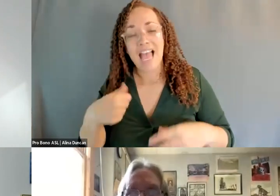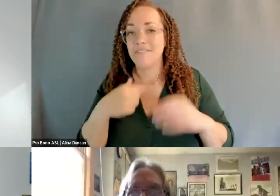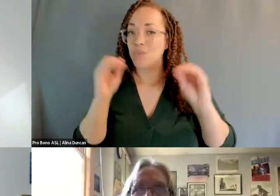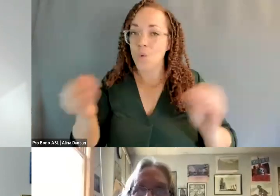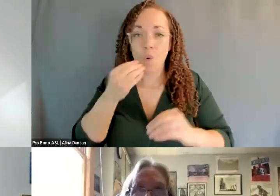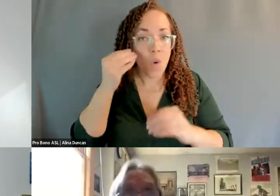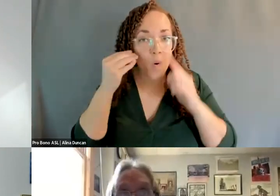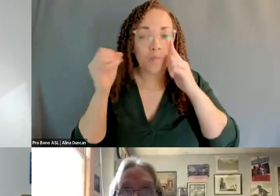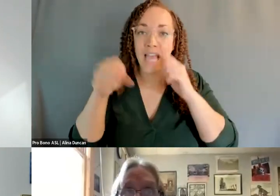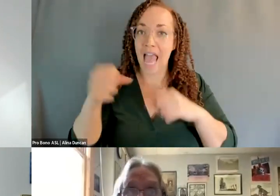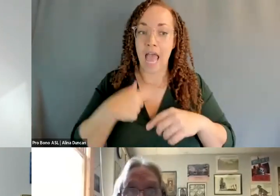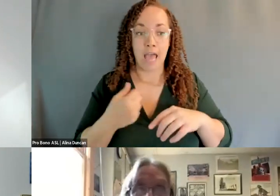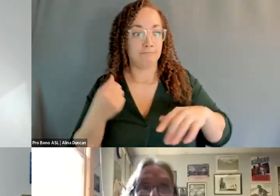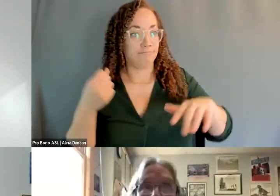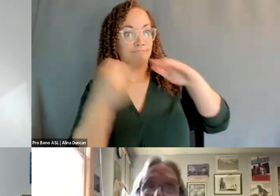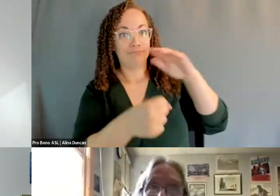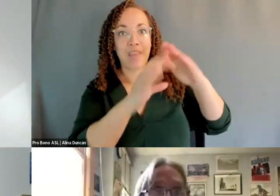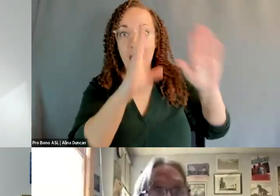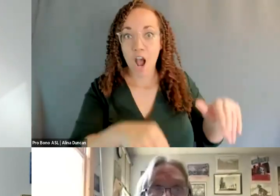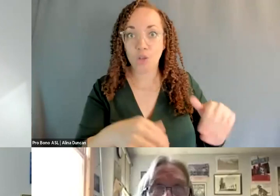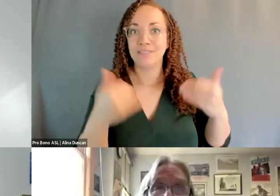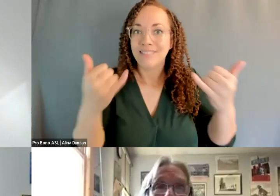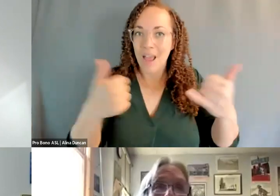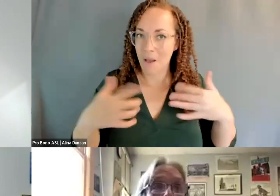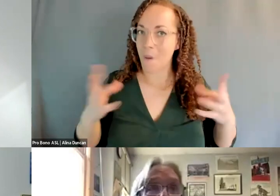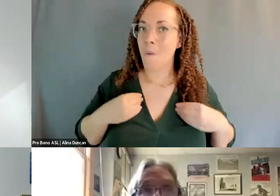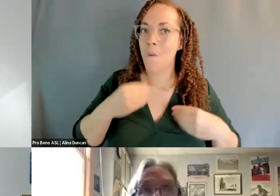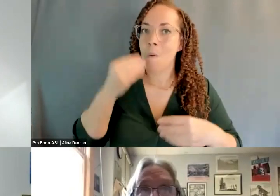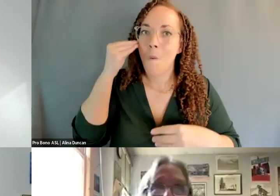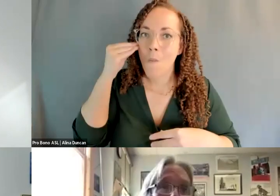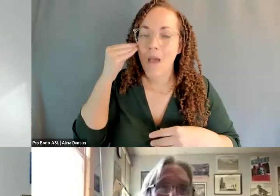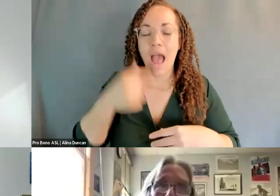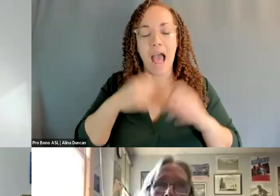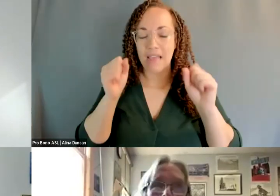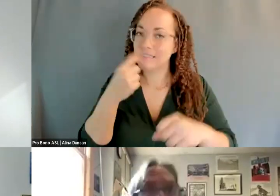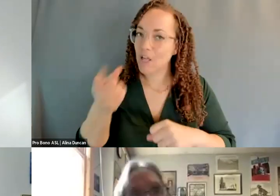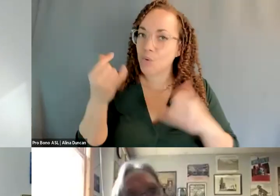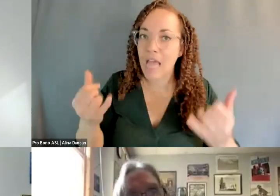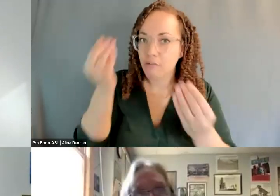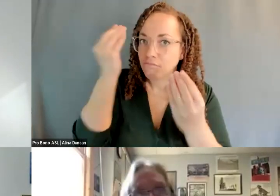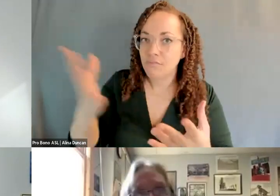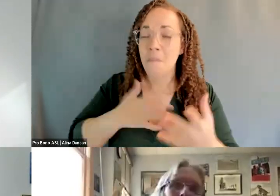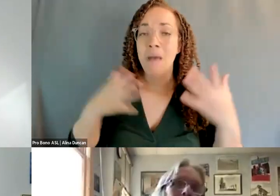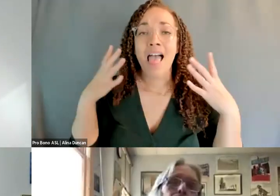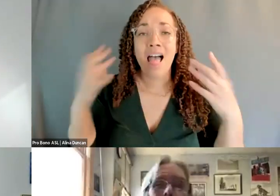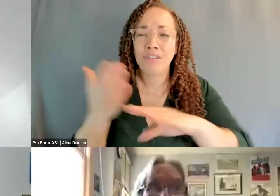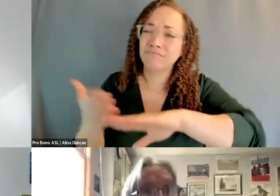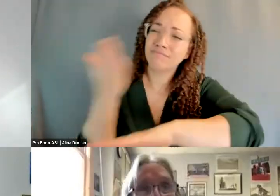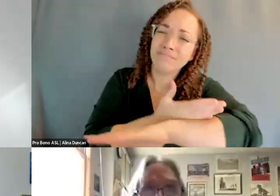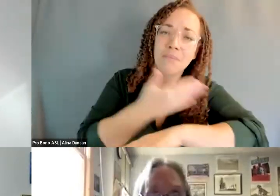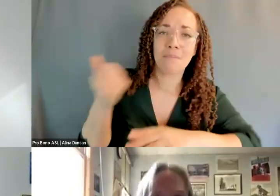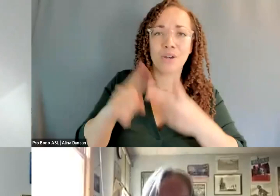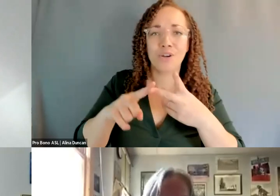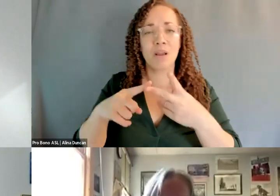I've been housed and I'm a homeowner now. And I can tell you right now, my health is better. My dental work is better.